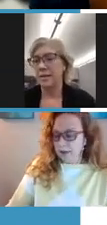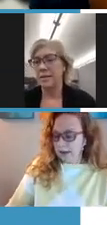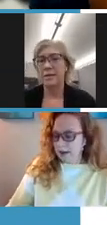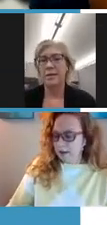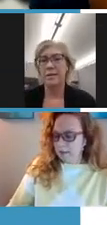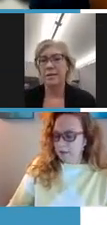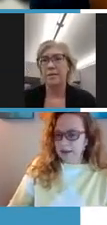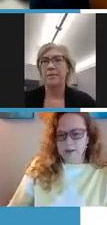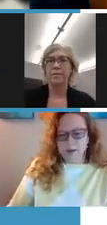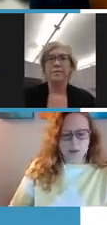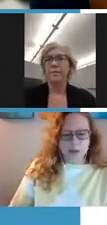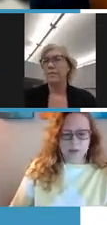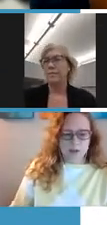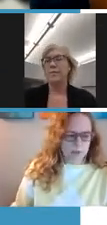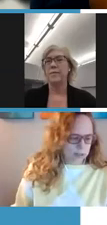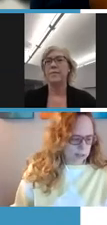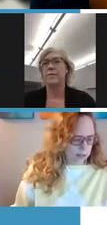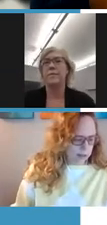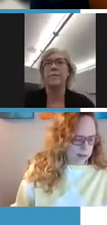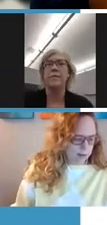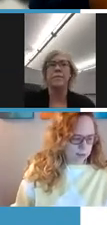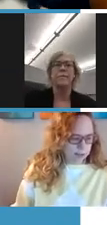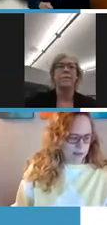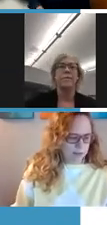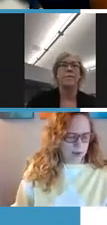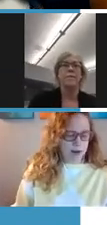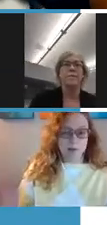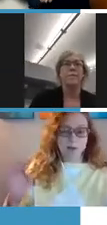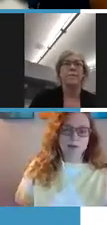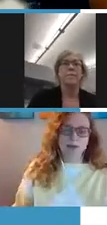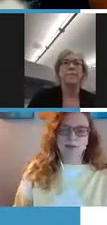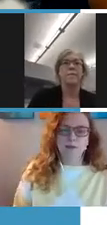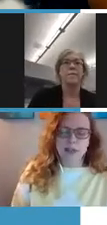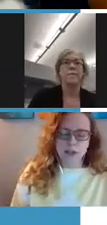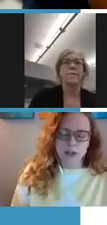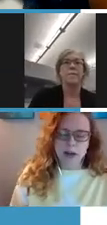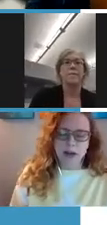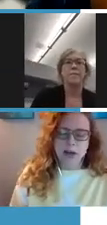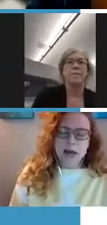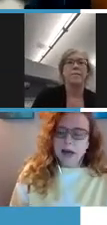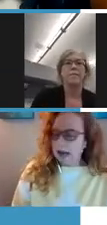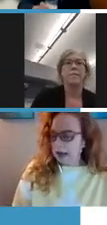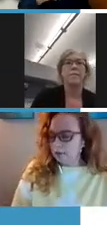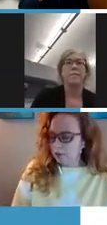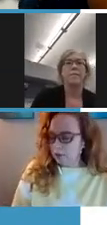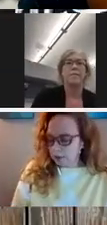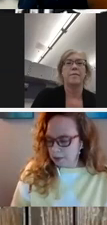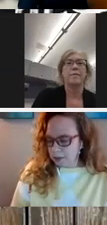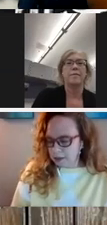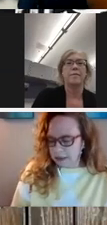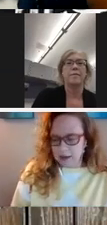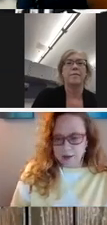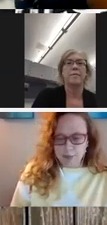That is great. Thank you so much. Really, that was a phenomenal amount of information. I have a